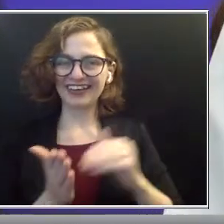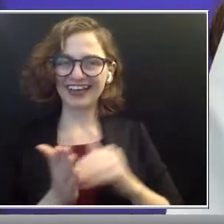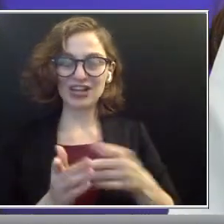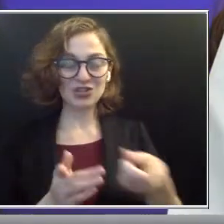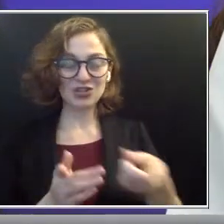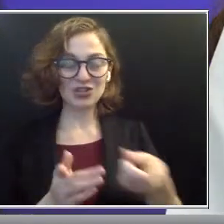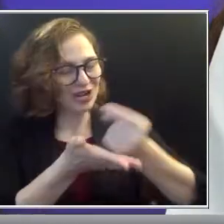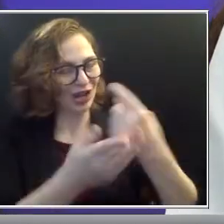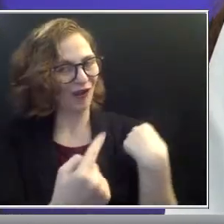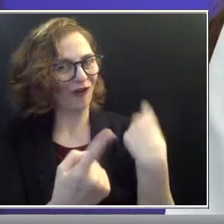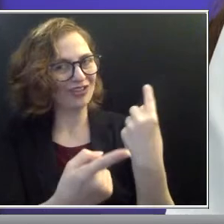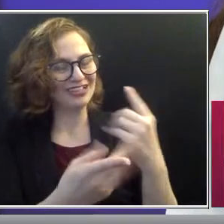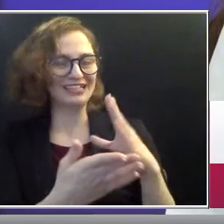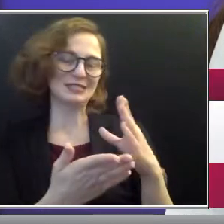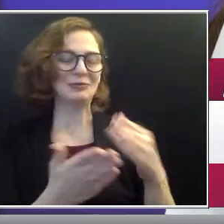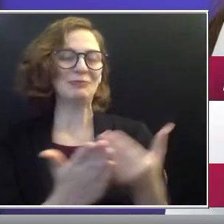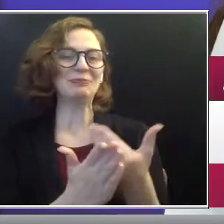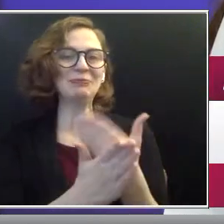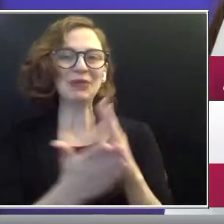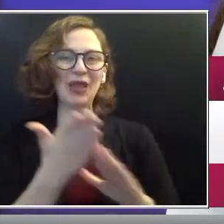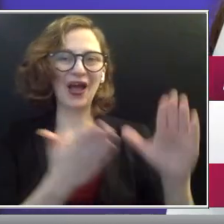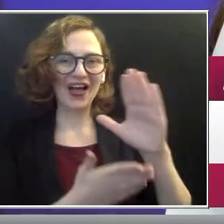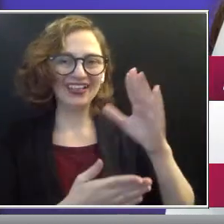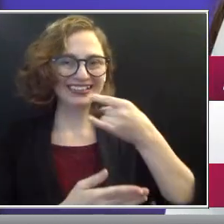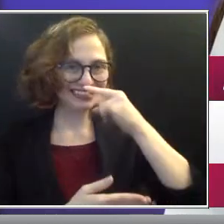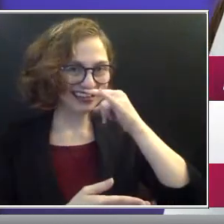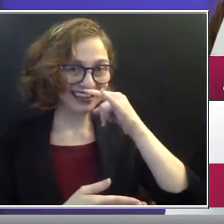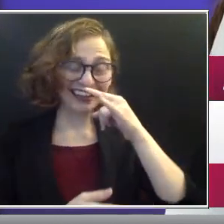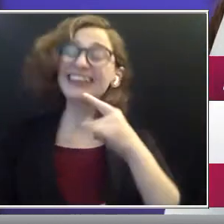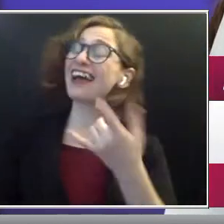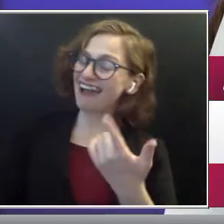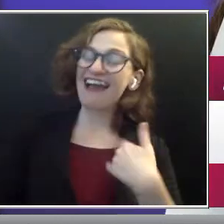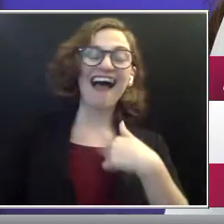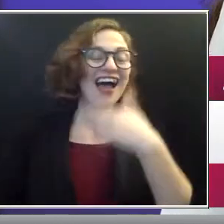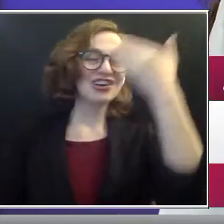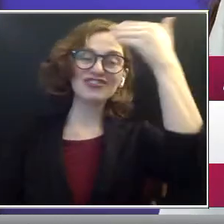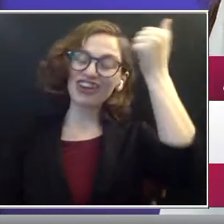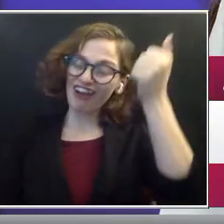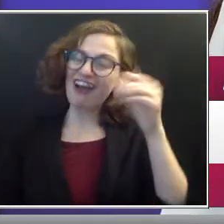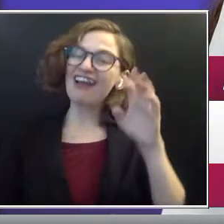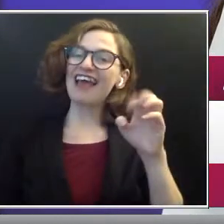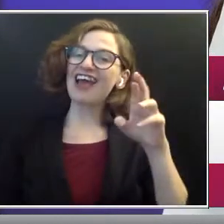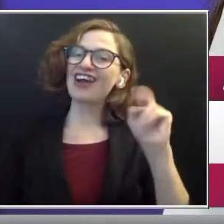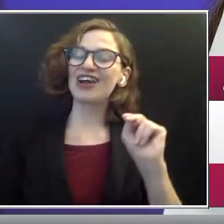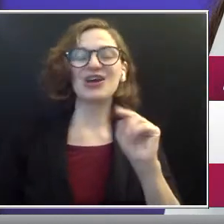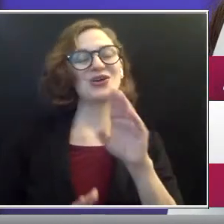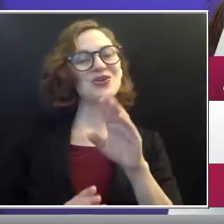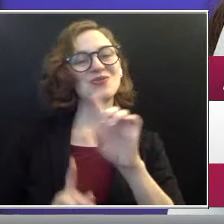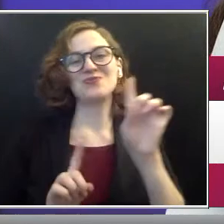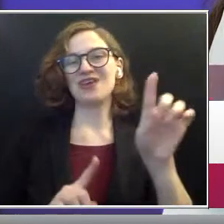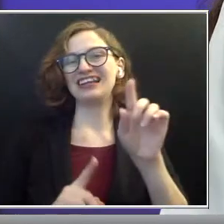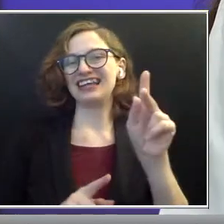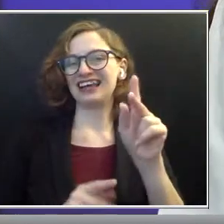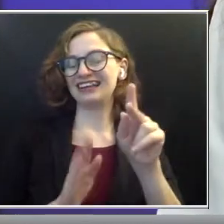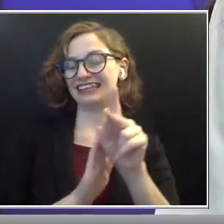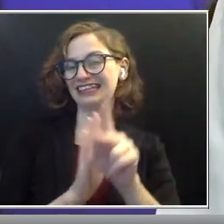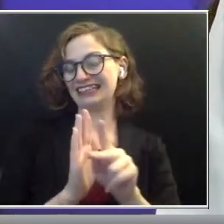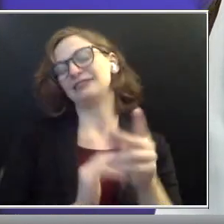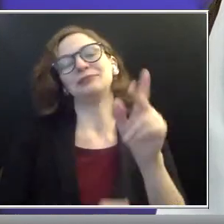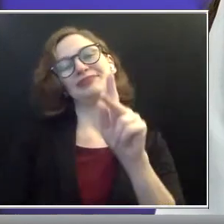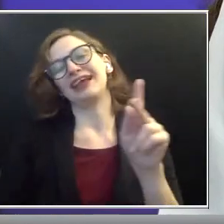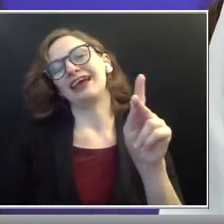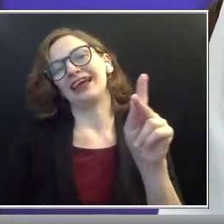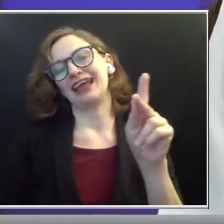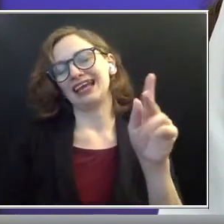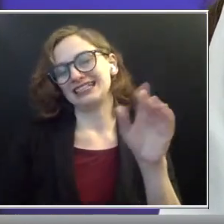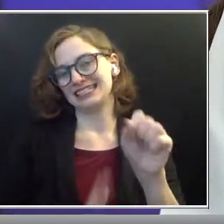comparing notes. I had forgotten that Erin went to K-State, which is where I went to school, and I met Erin when she was a college student, and I got to see her